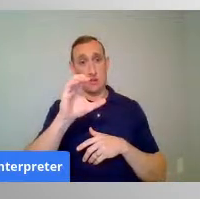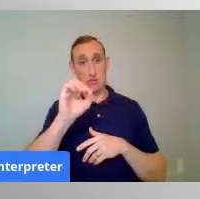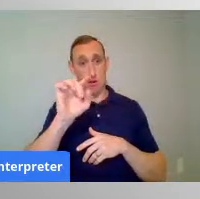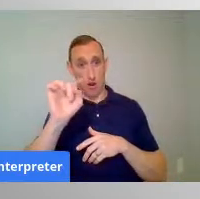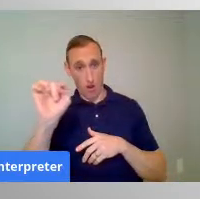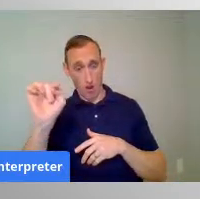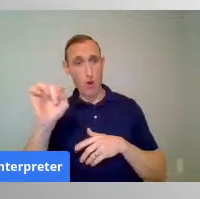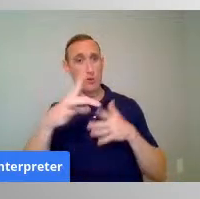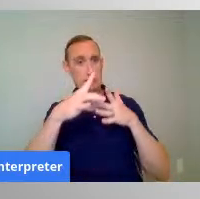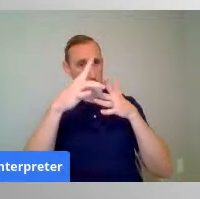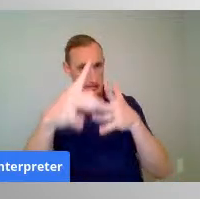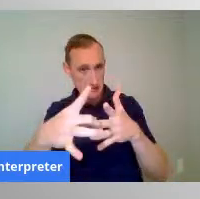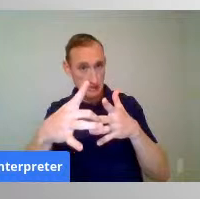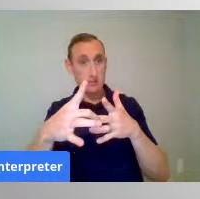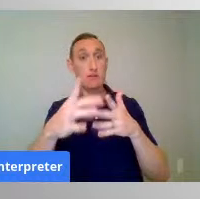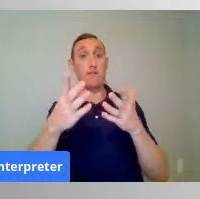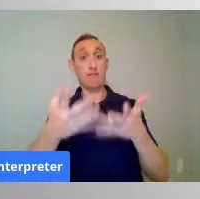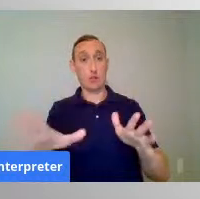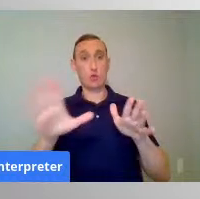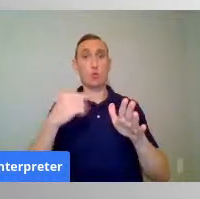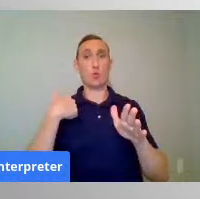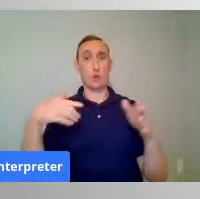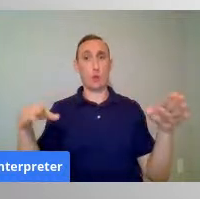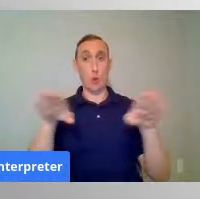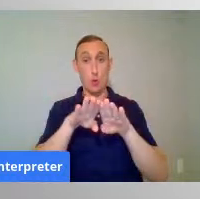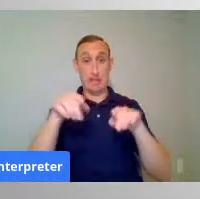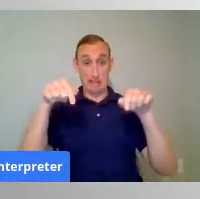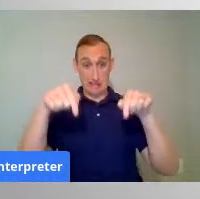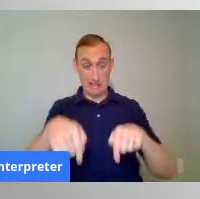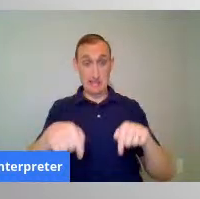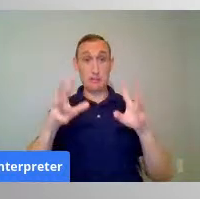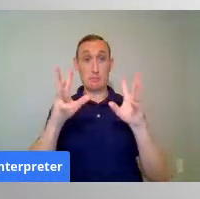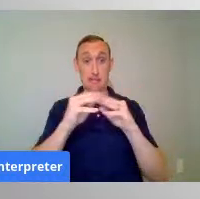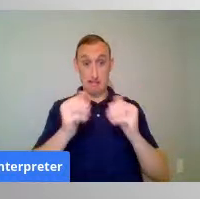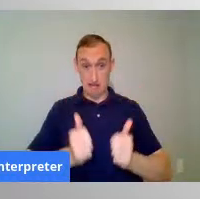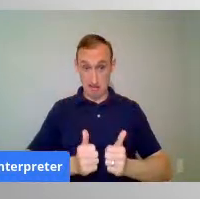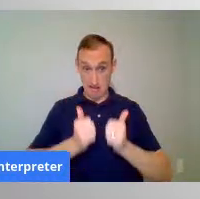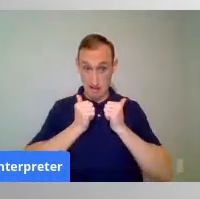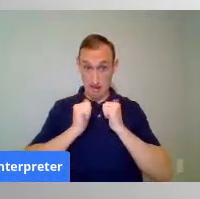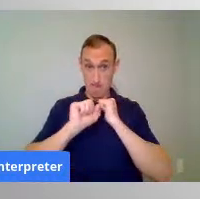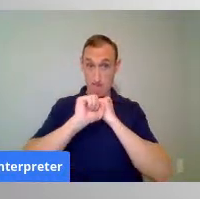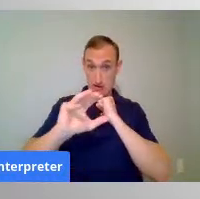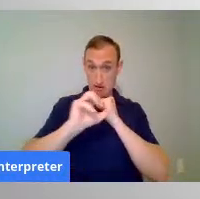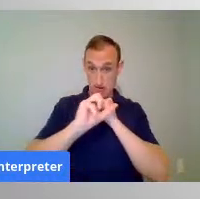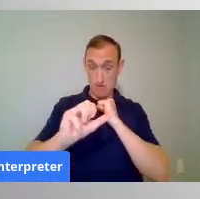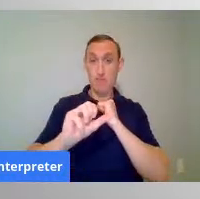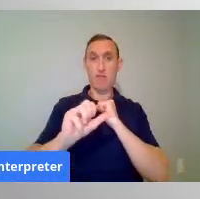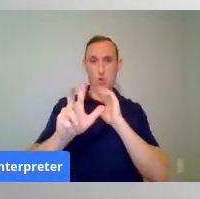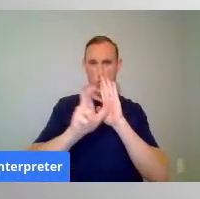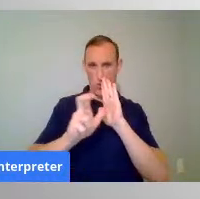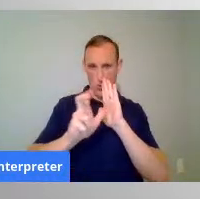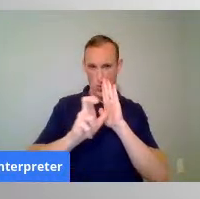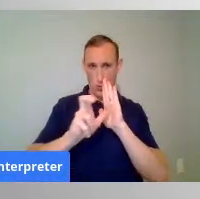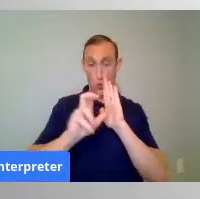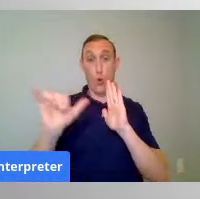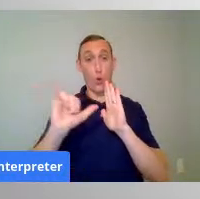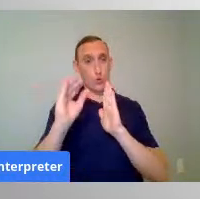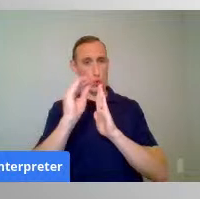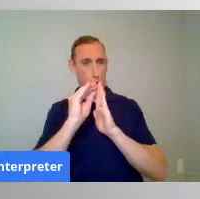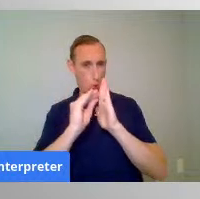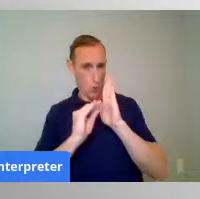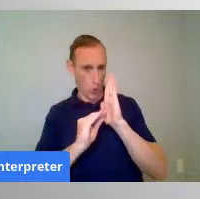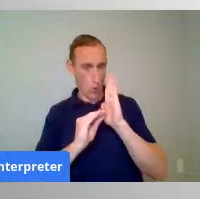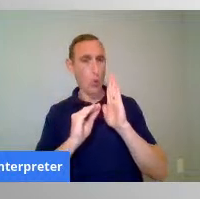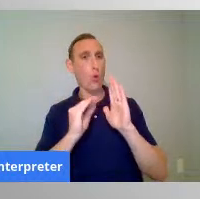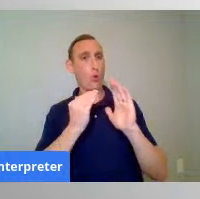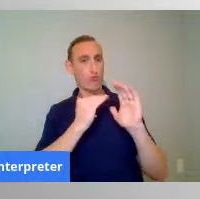we'll close it out. I do want to make sure everybody knows, of course, this meeting is live, so it's recorded, but we also will be sending out notes. So that way, if you are trying to jot fast as